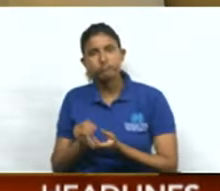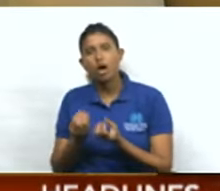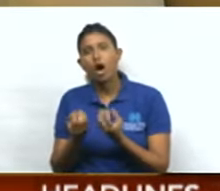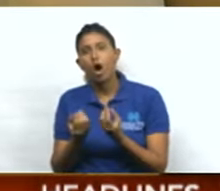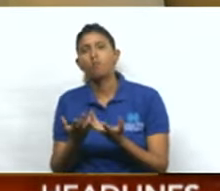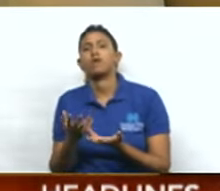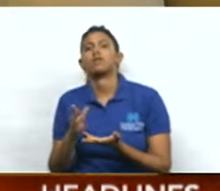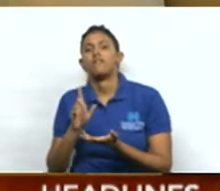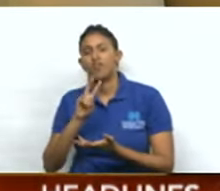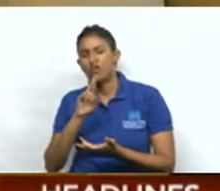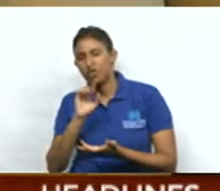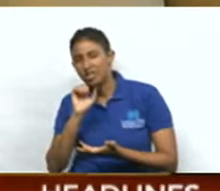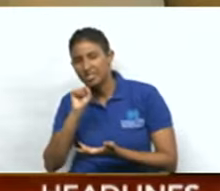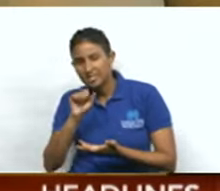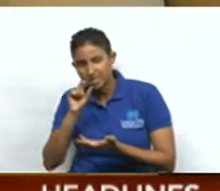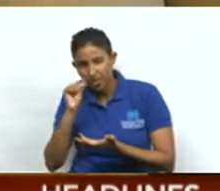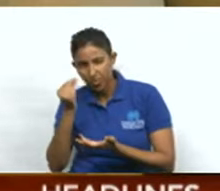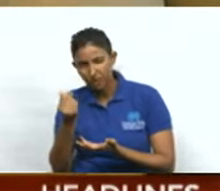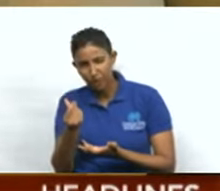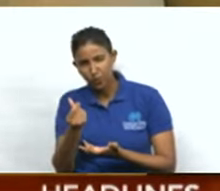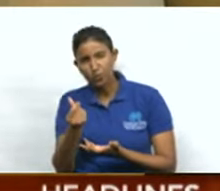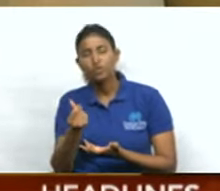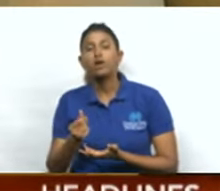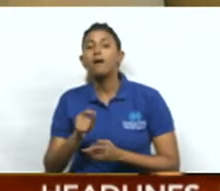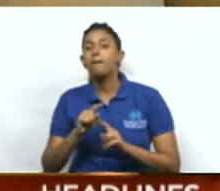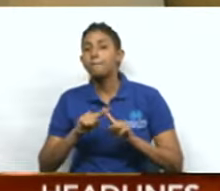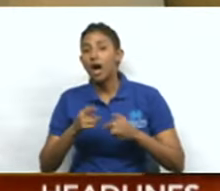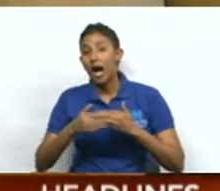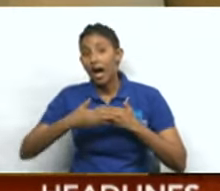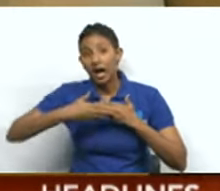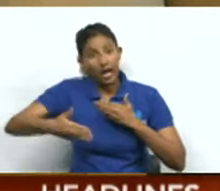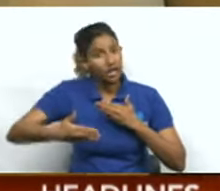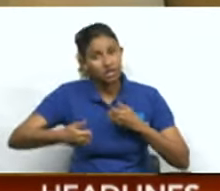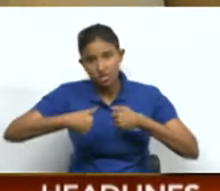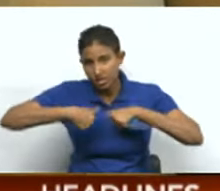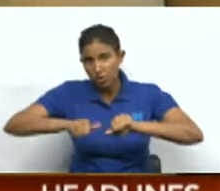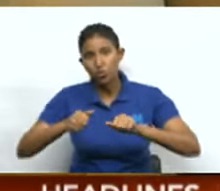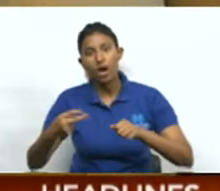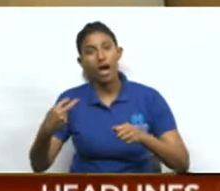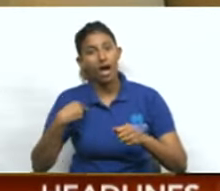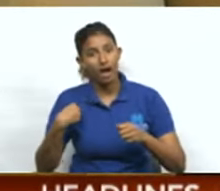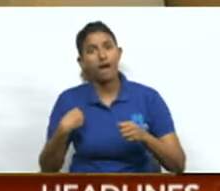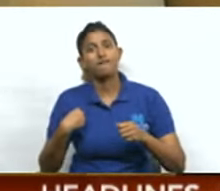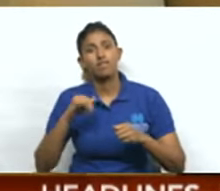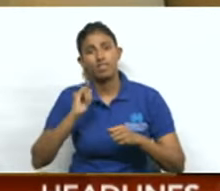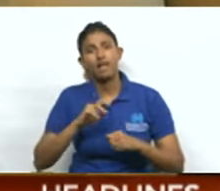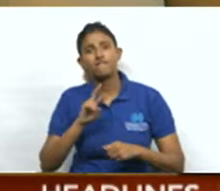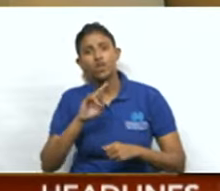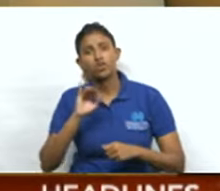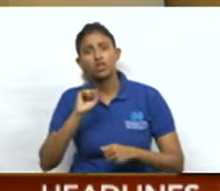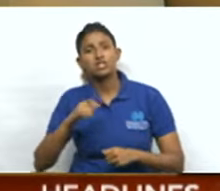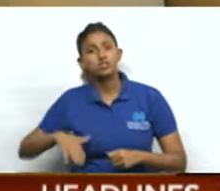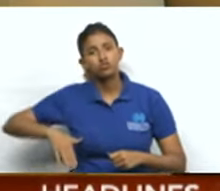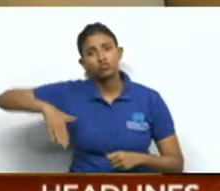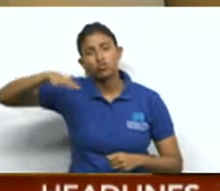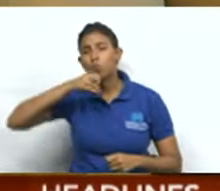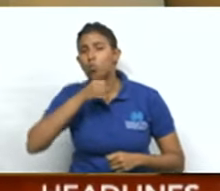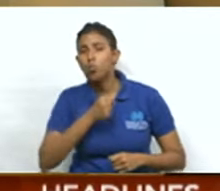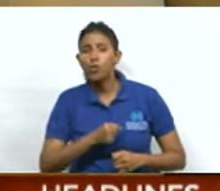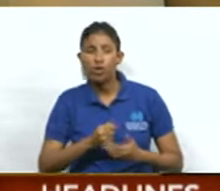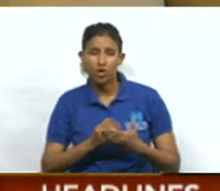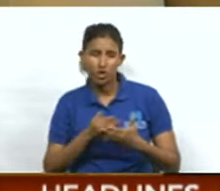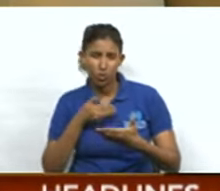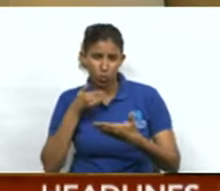chickenpox, it still stays back in the body. As you grow older, especially at the age of 50, the risk for